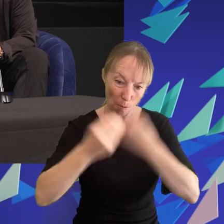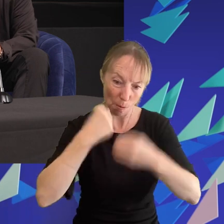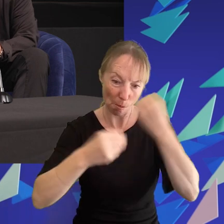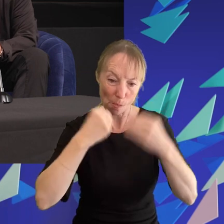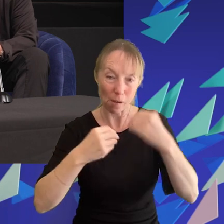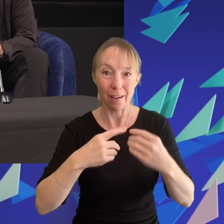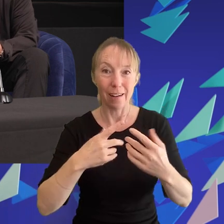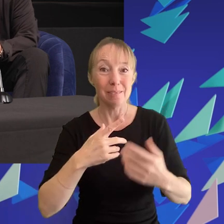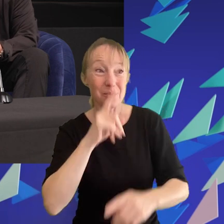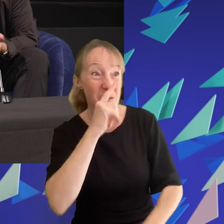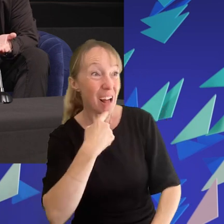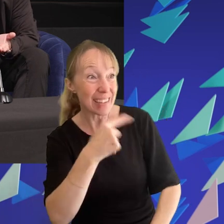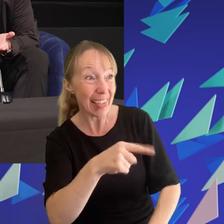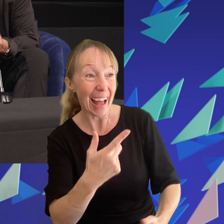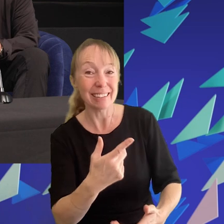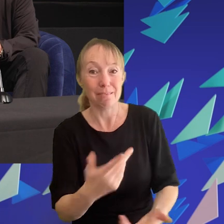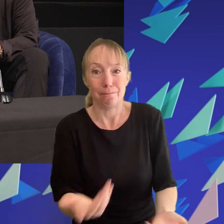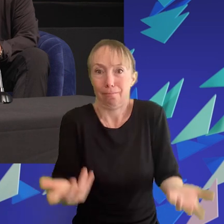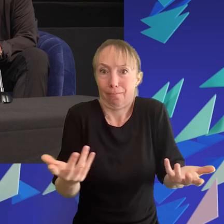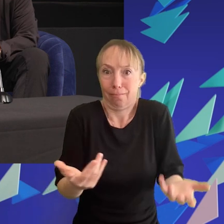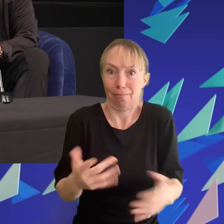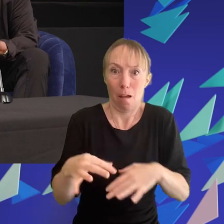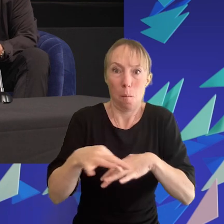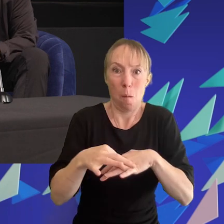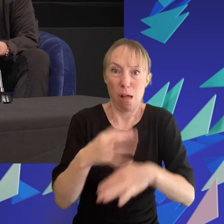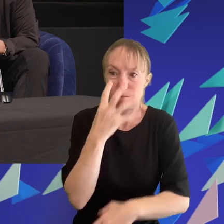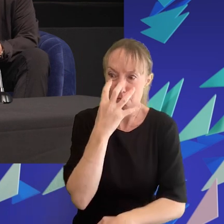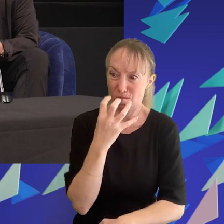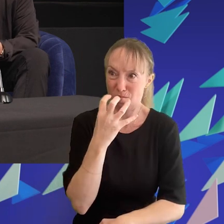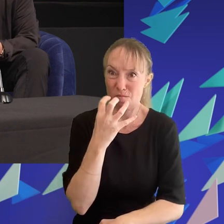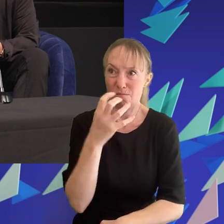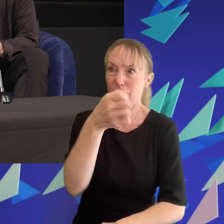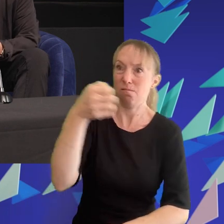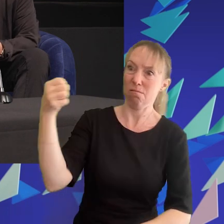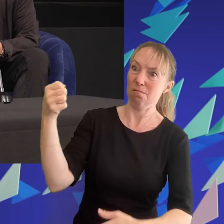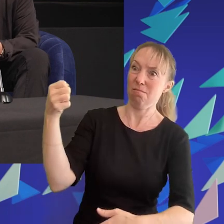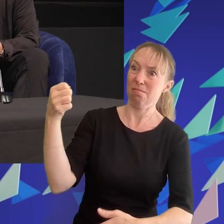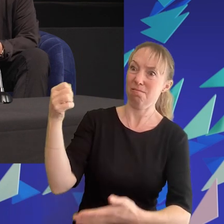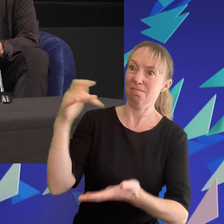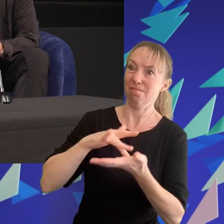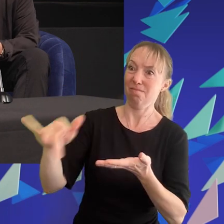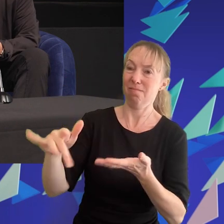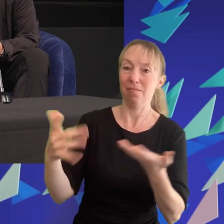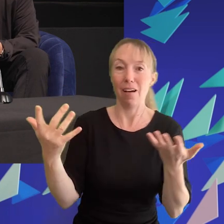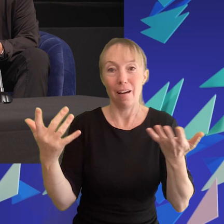You're not supposed to say this. My wife was not happy.